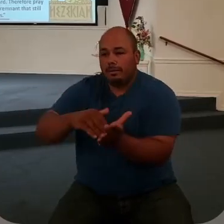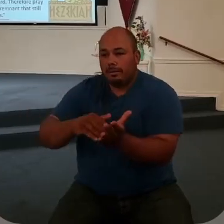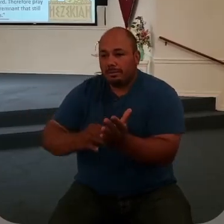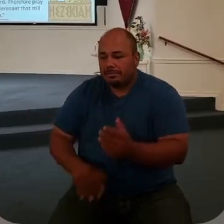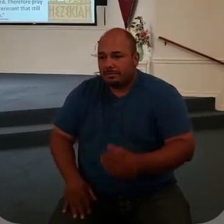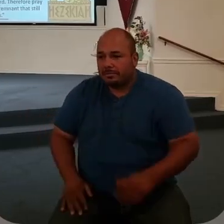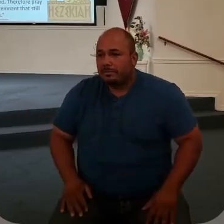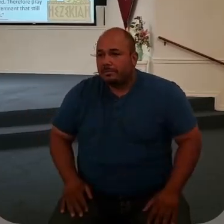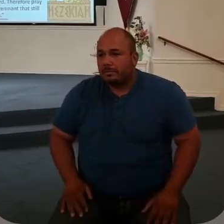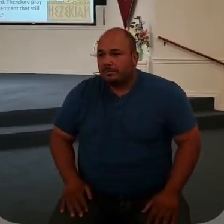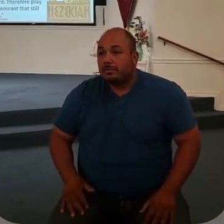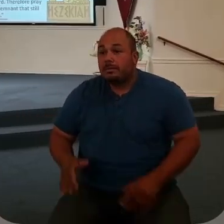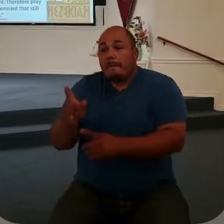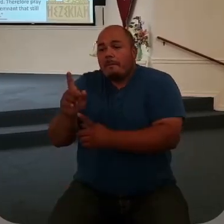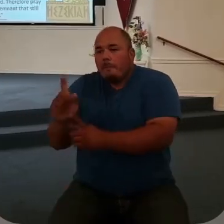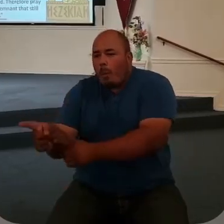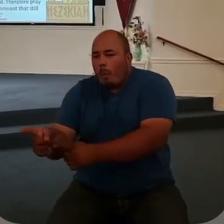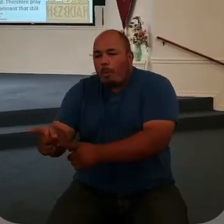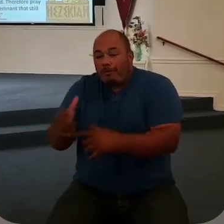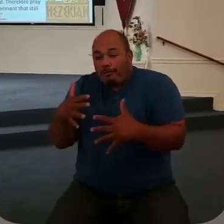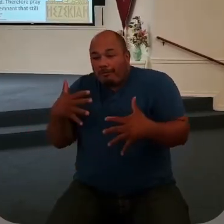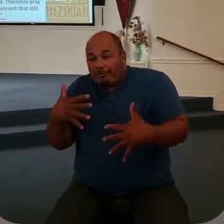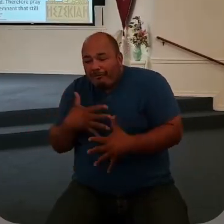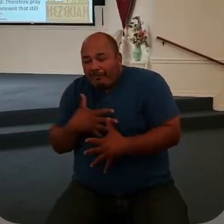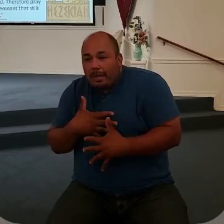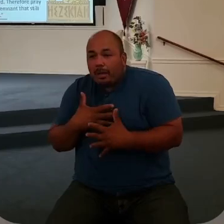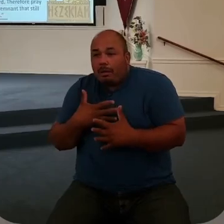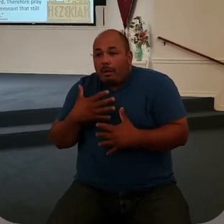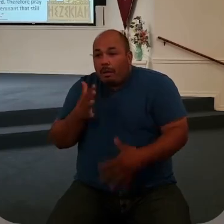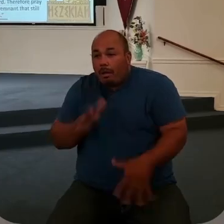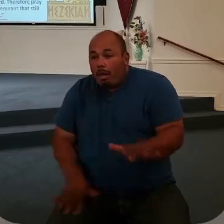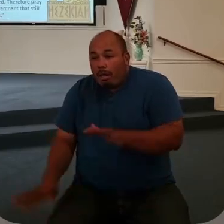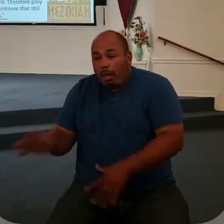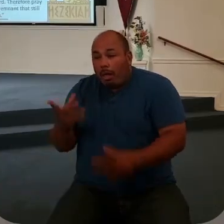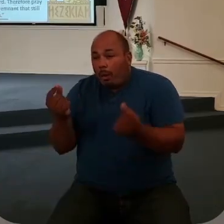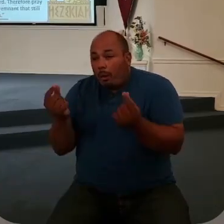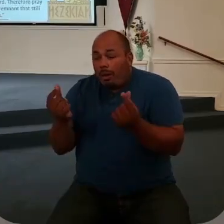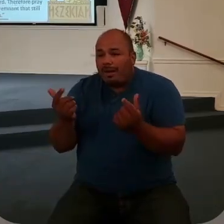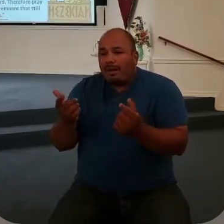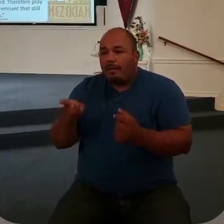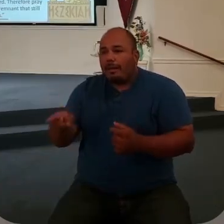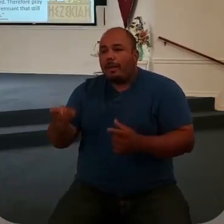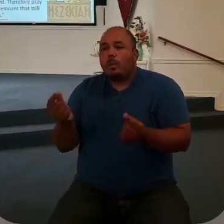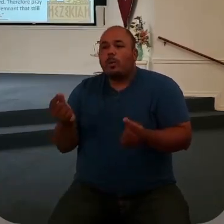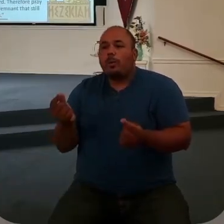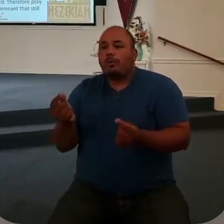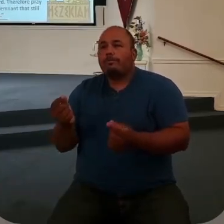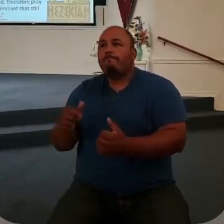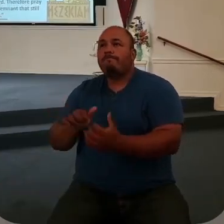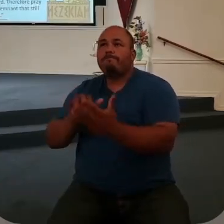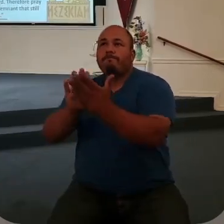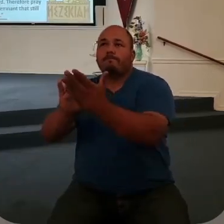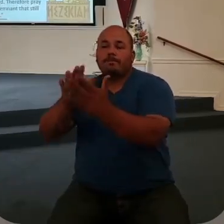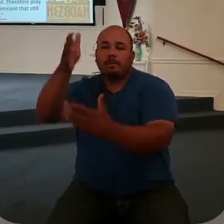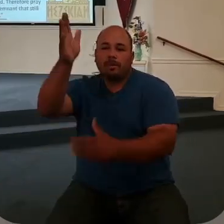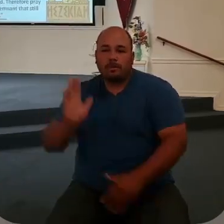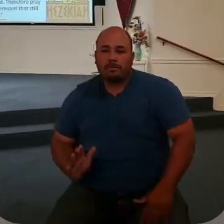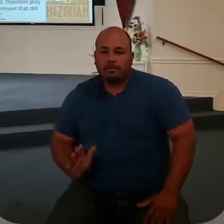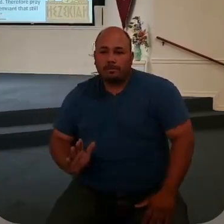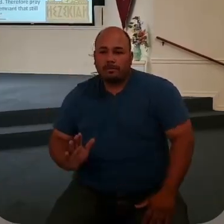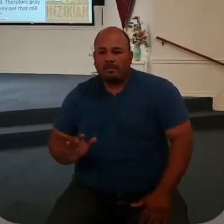fear, prayed. They went straight to God. And that's what people of faith